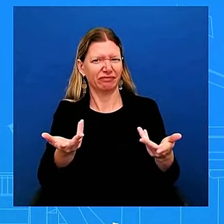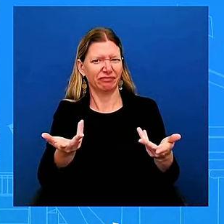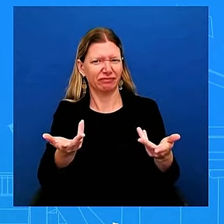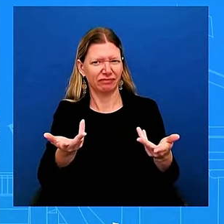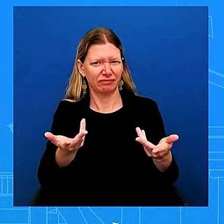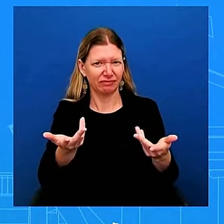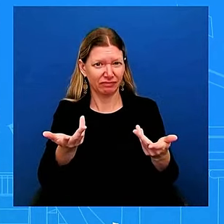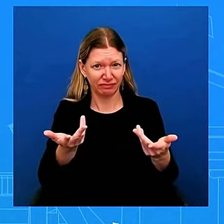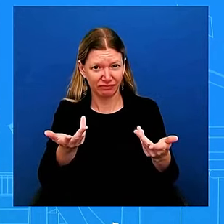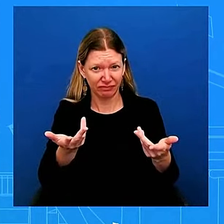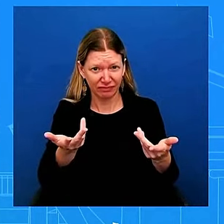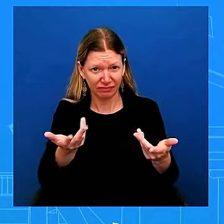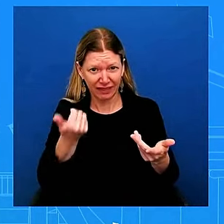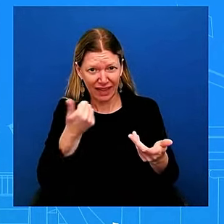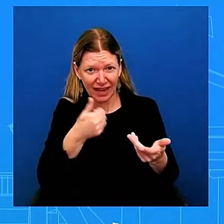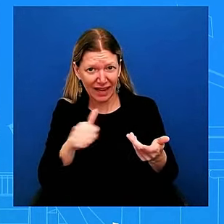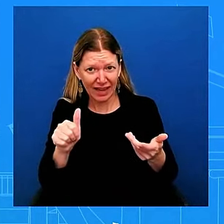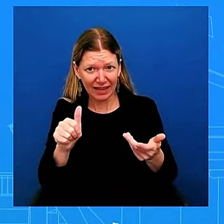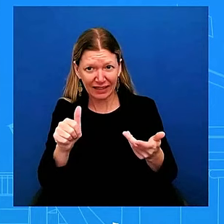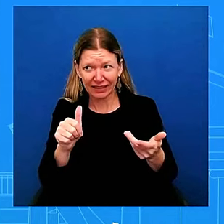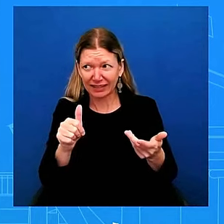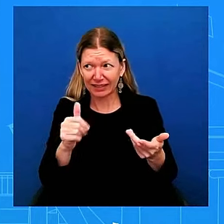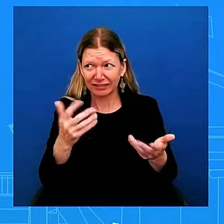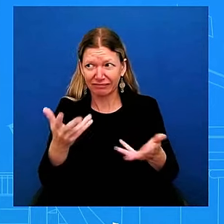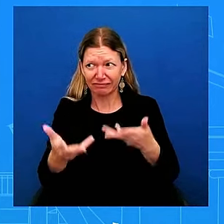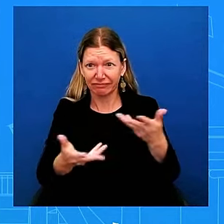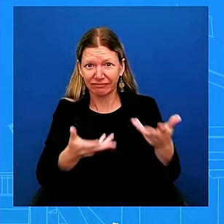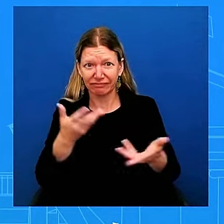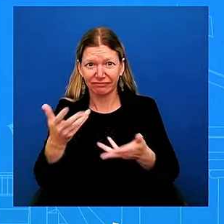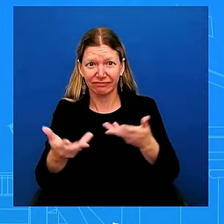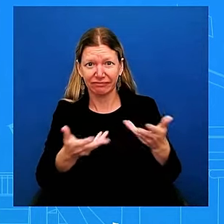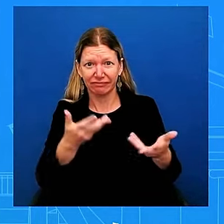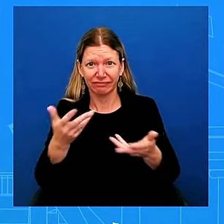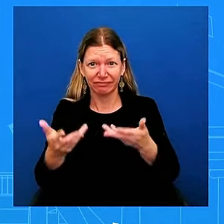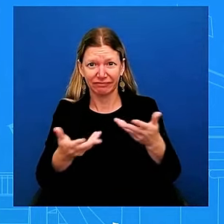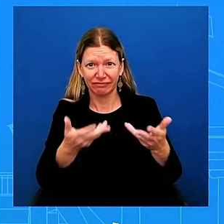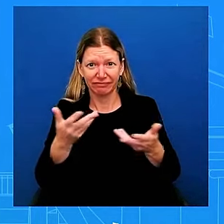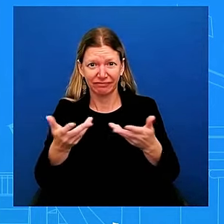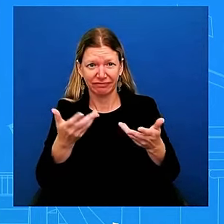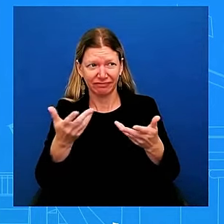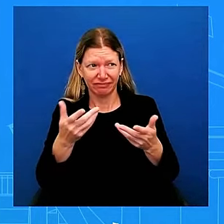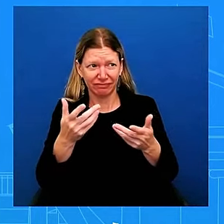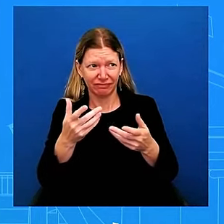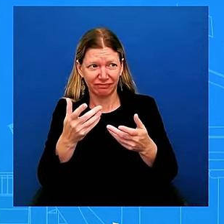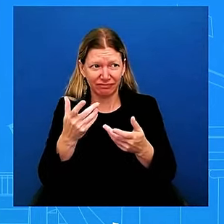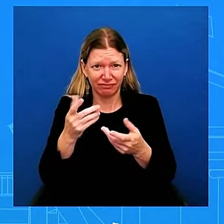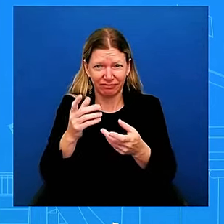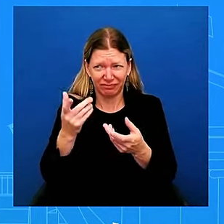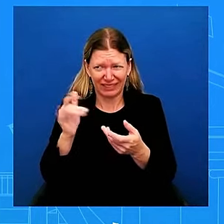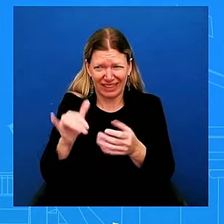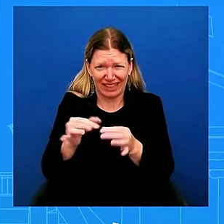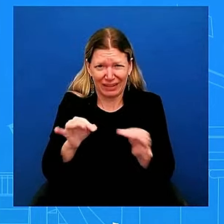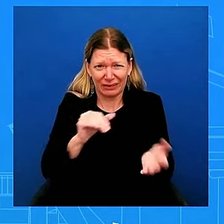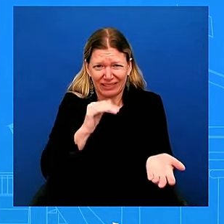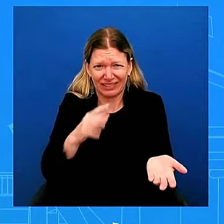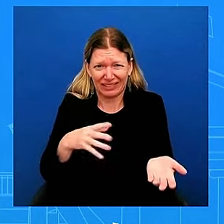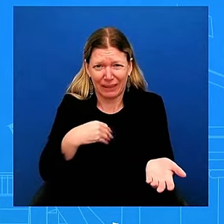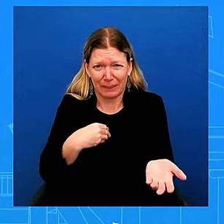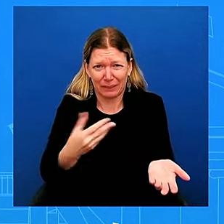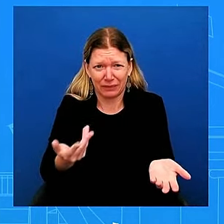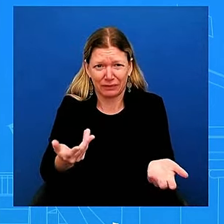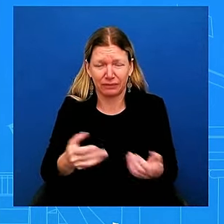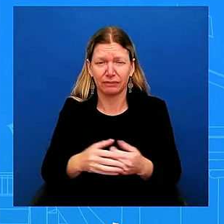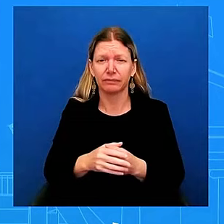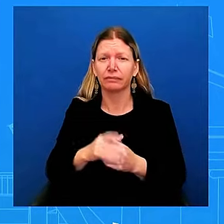language is what we'd expect to continue to hear from the president? So look, what I would refer you to is basically what I told Jackie's the last 3 days and what the president has